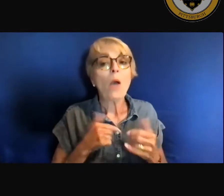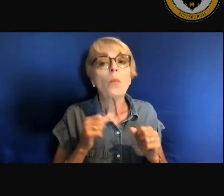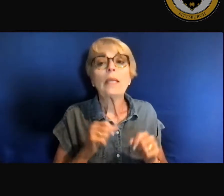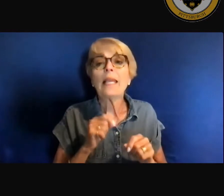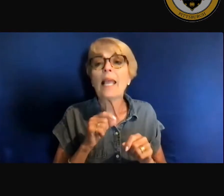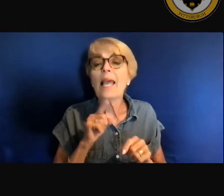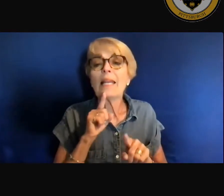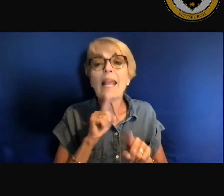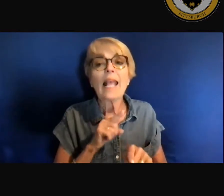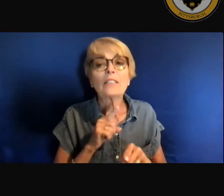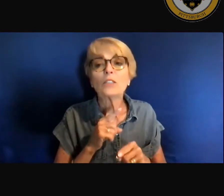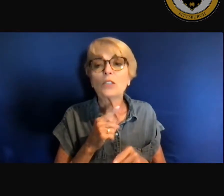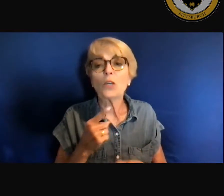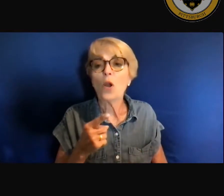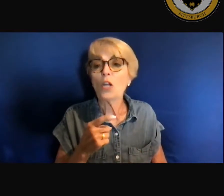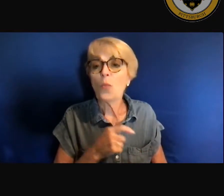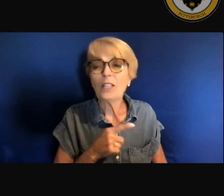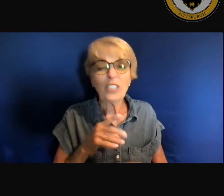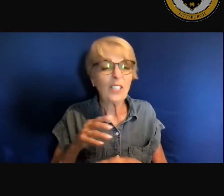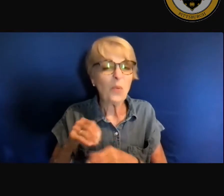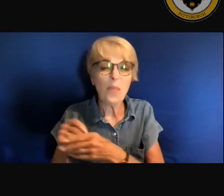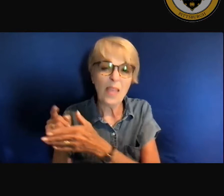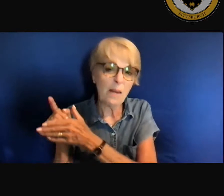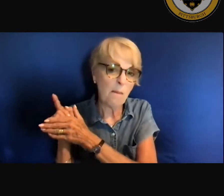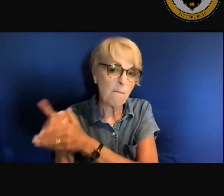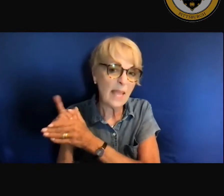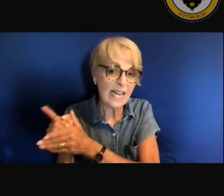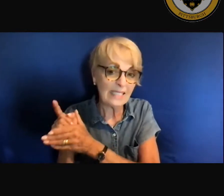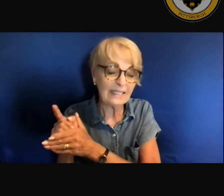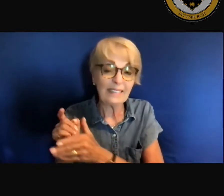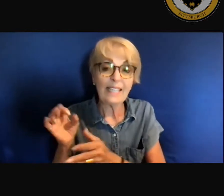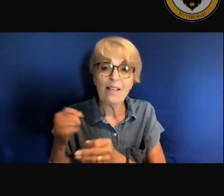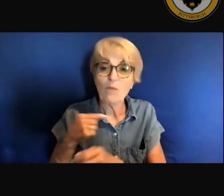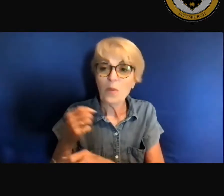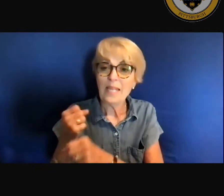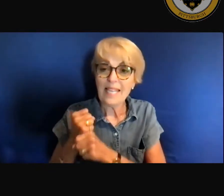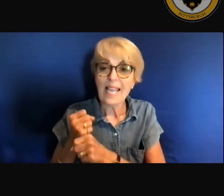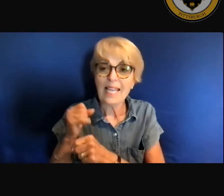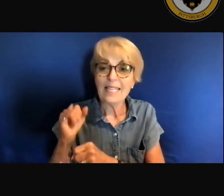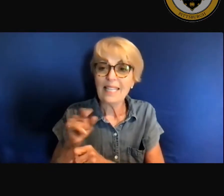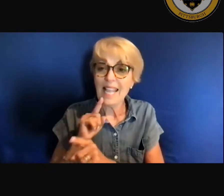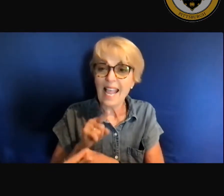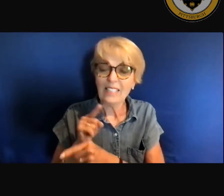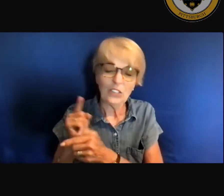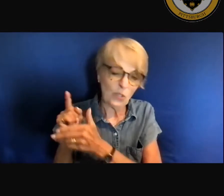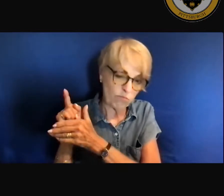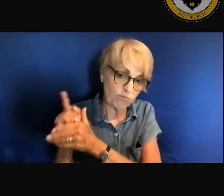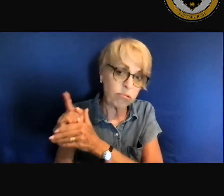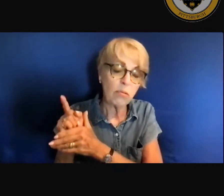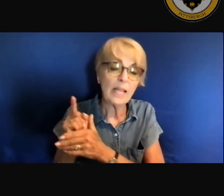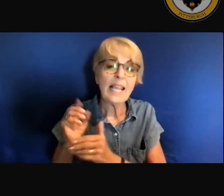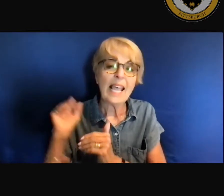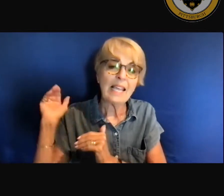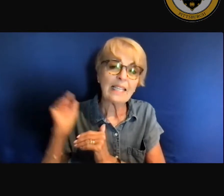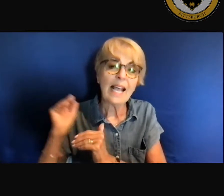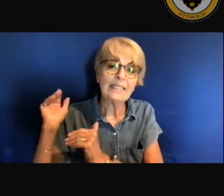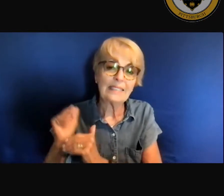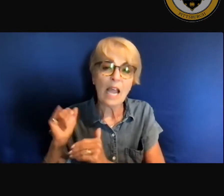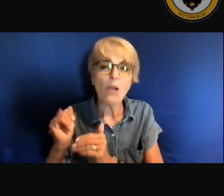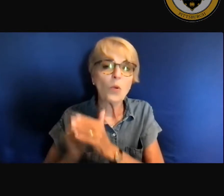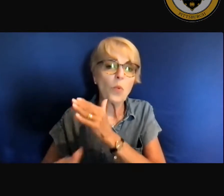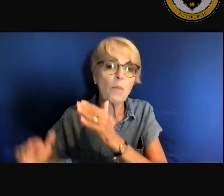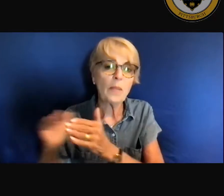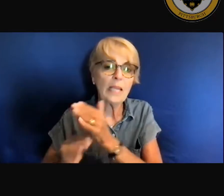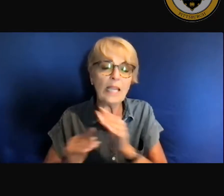question within minutes if we have the answer within minutes. It's cut down on a lot of repeat questions, and it allows those bidders to get their answer